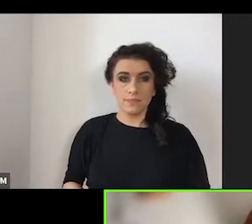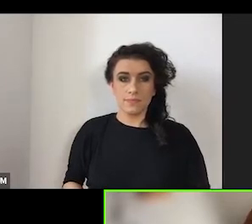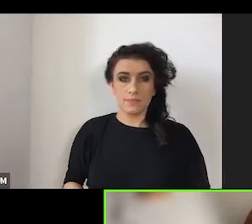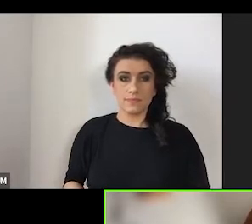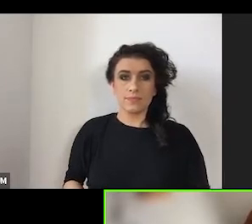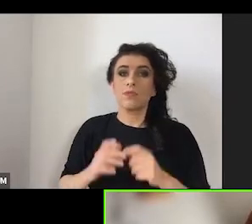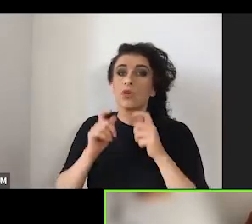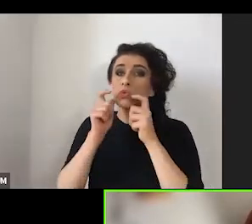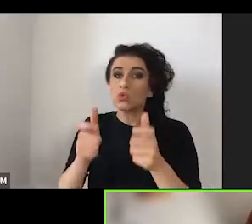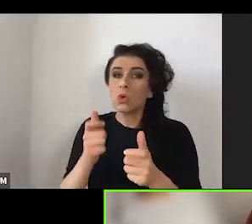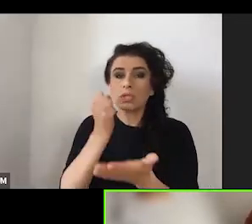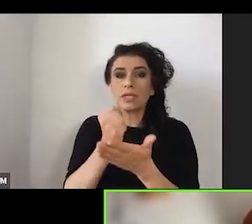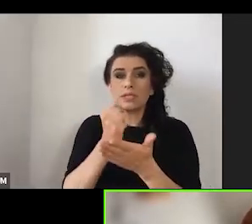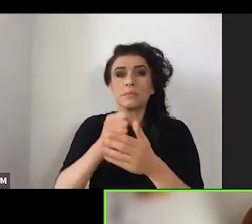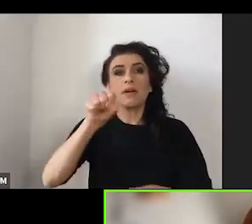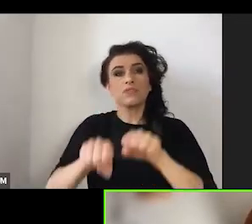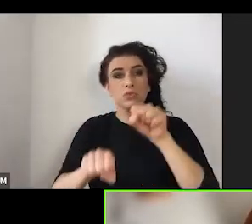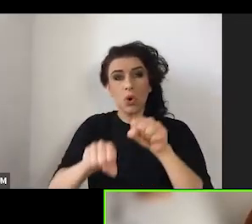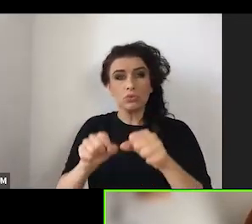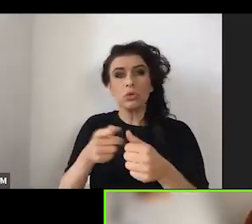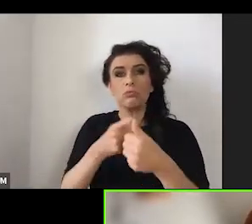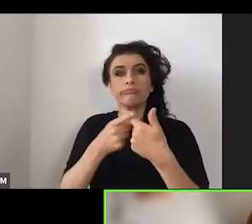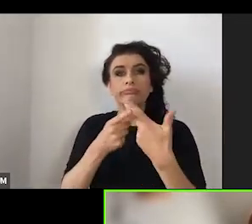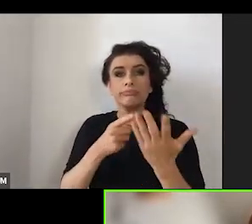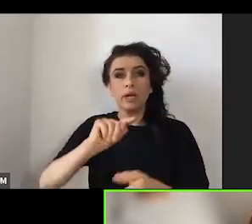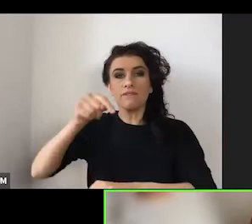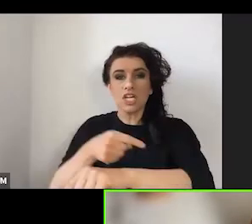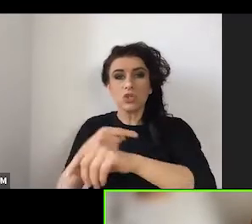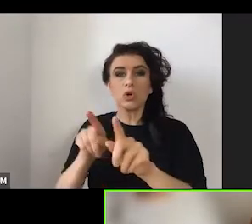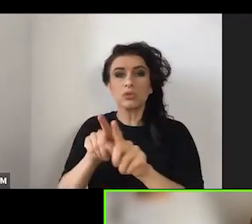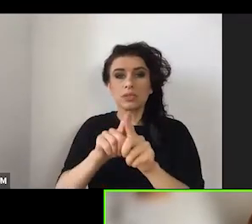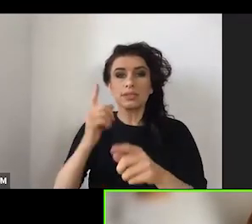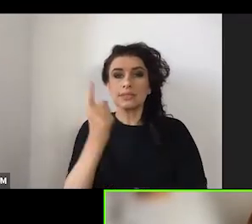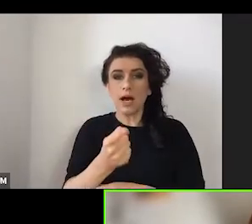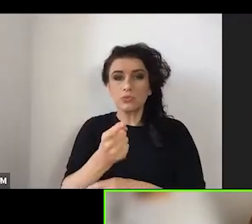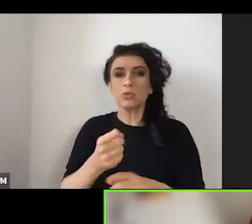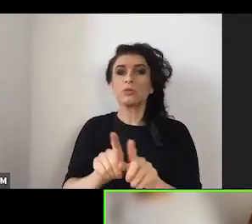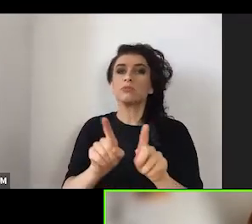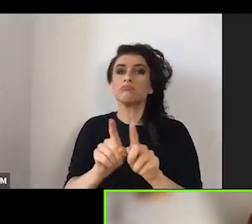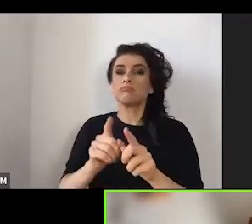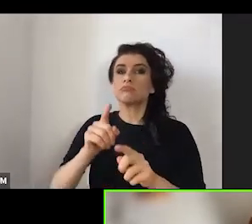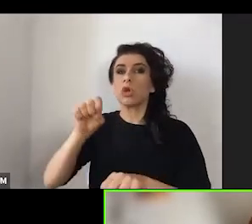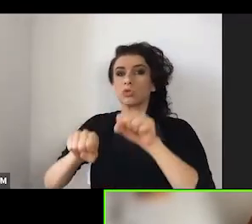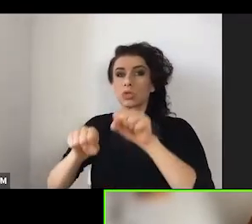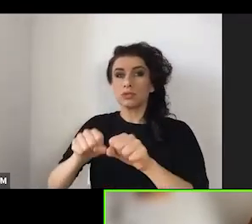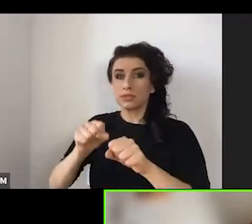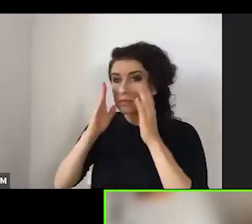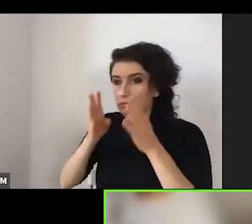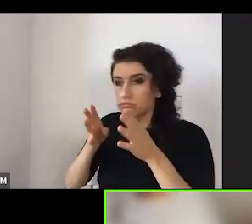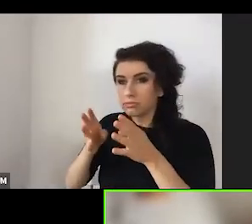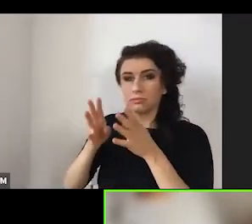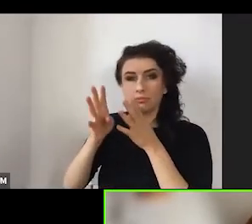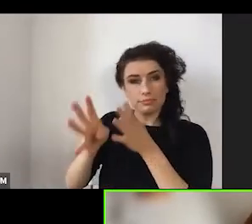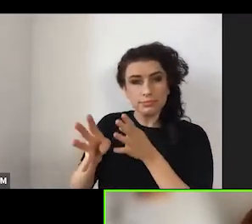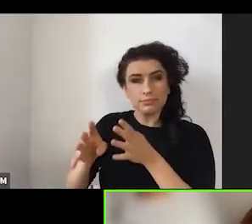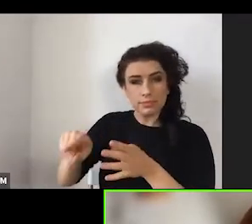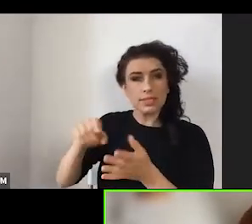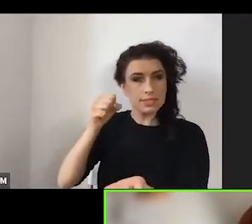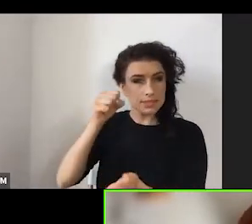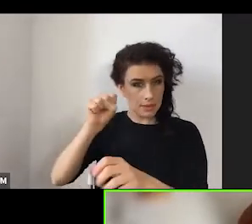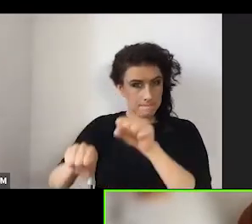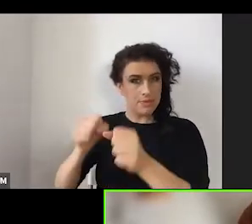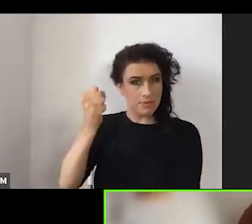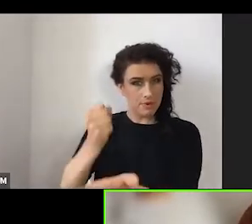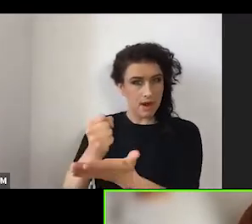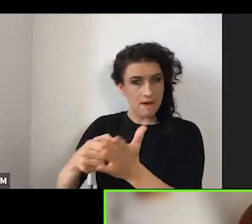baseline. This data you have to collect before you go in, before you do your intervention. And then after your